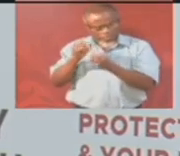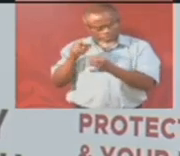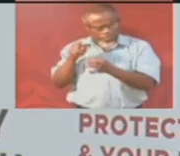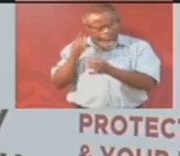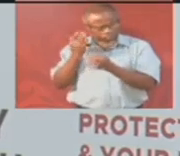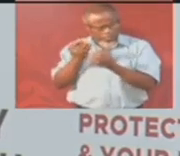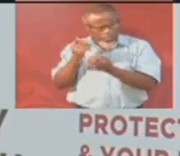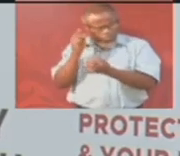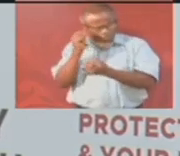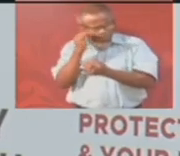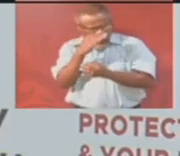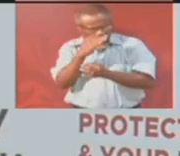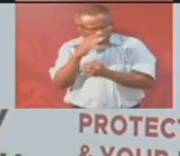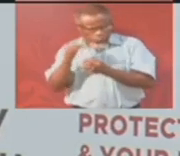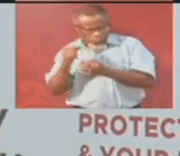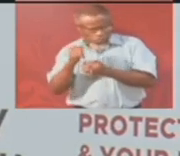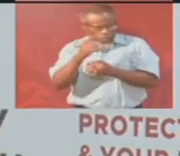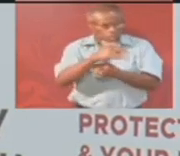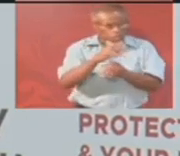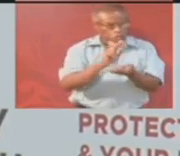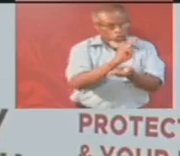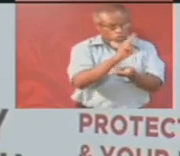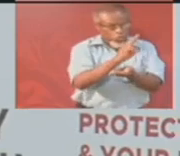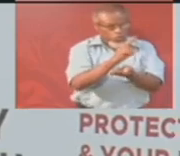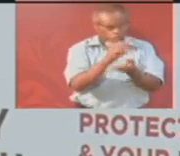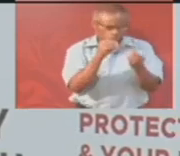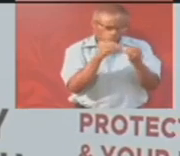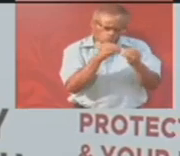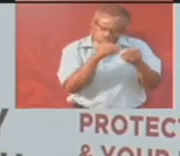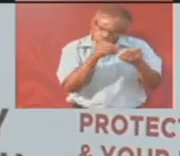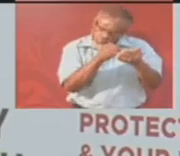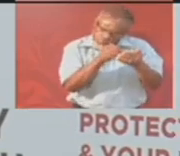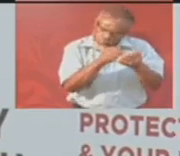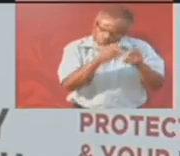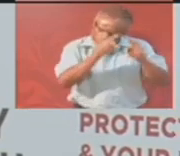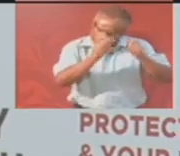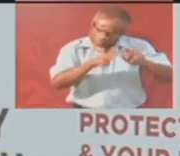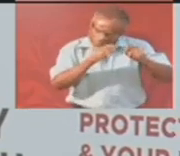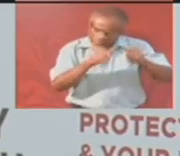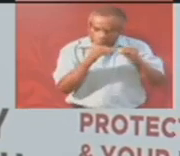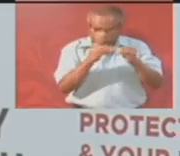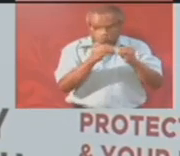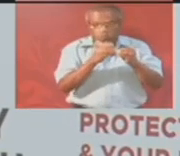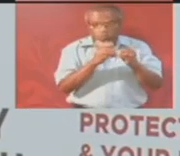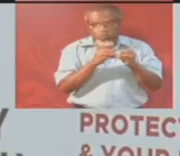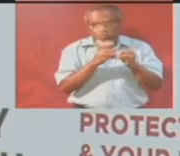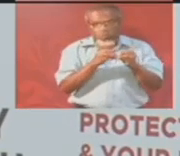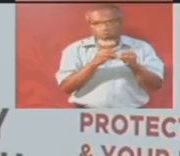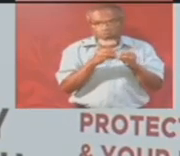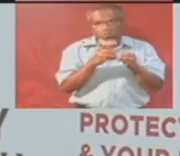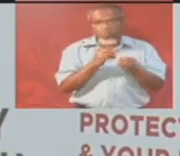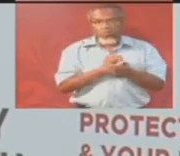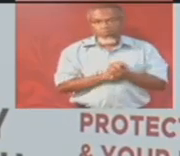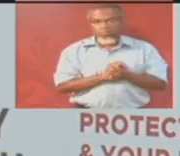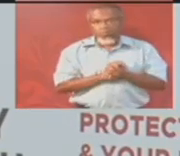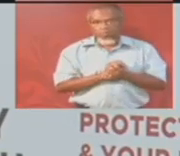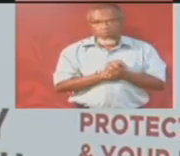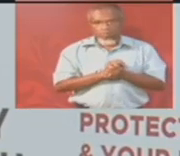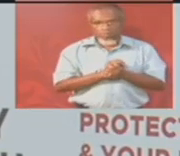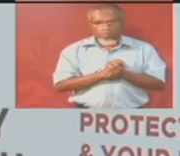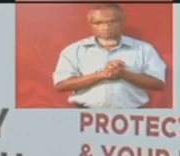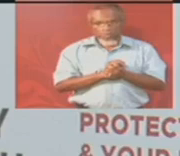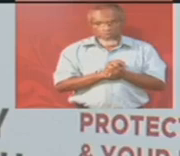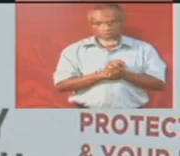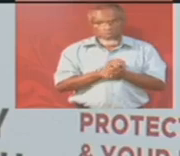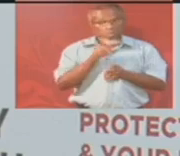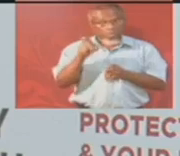It is random of a defined population, of a defined sampling methodology. So random in that regard. The government plaza, what